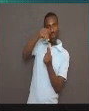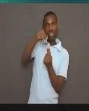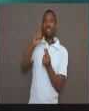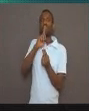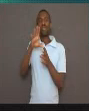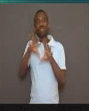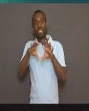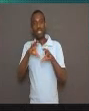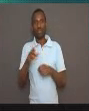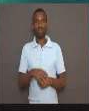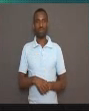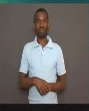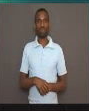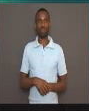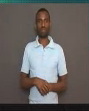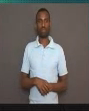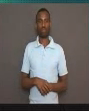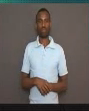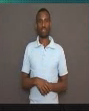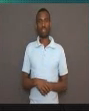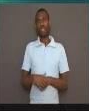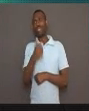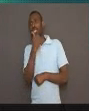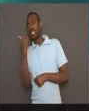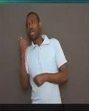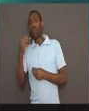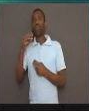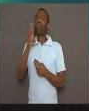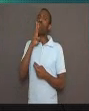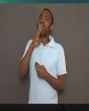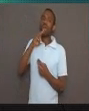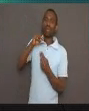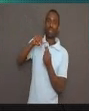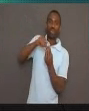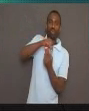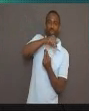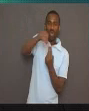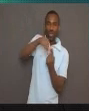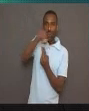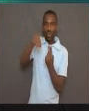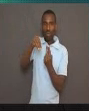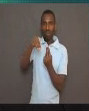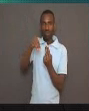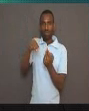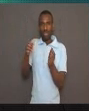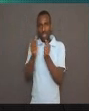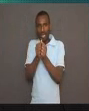experiences a pull from other water molecules from every direction.